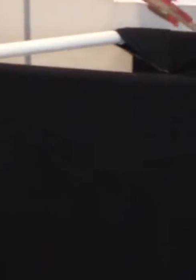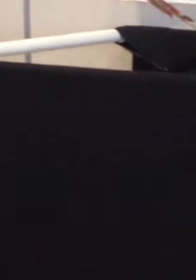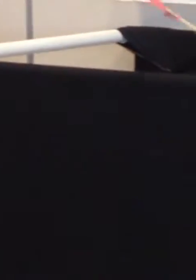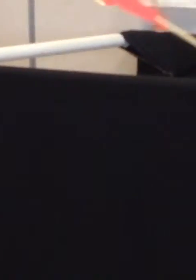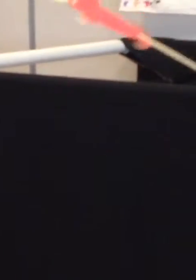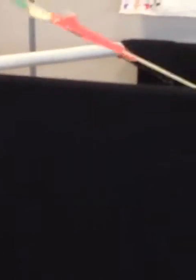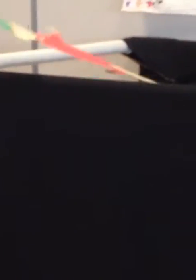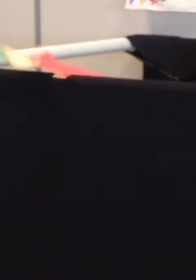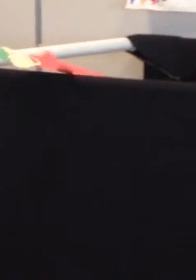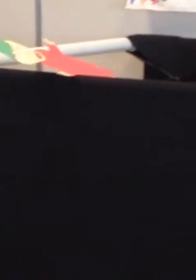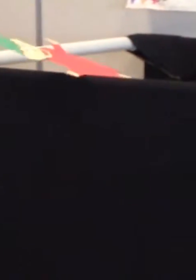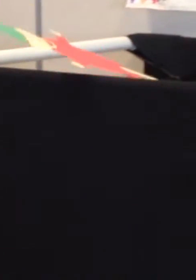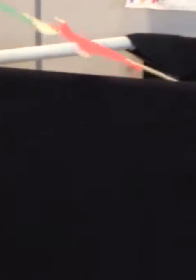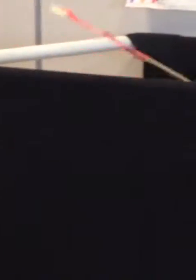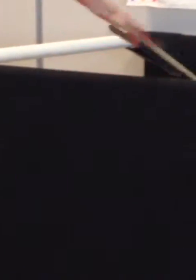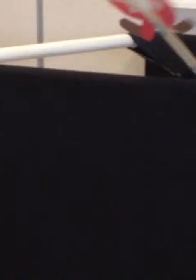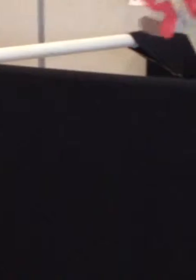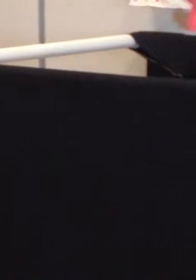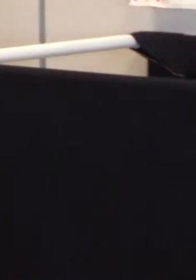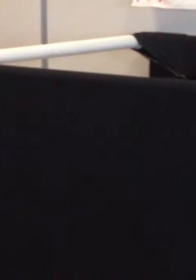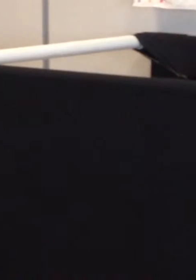So in the morning,